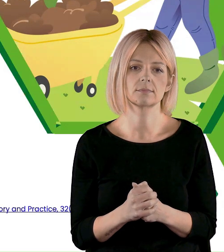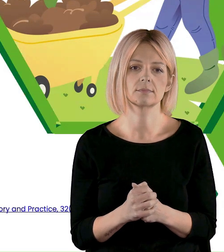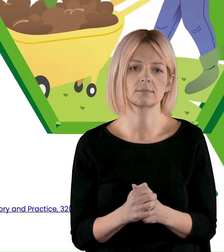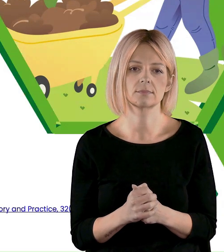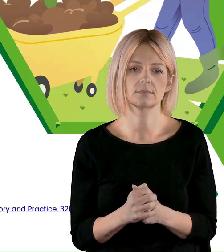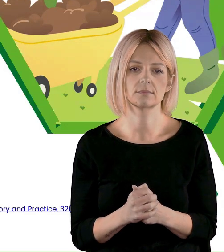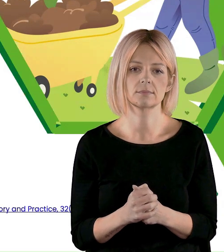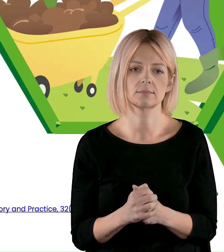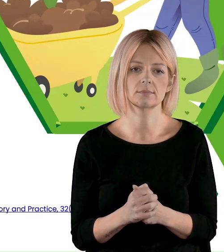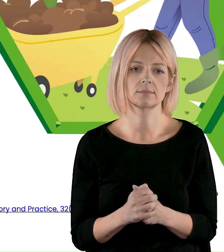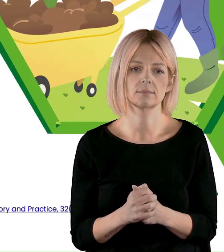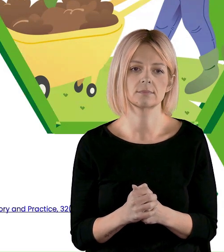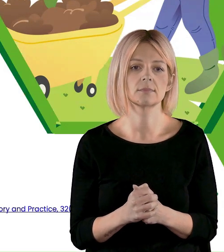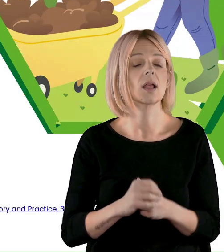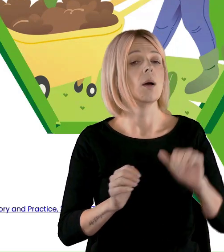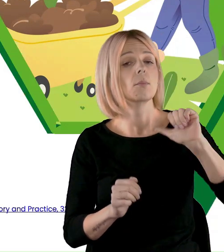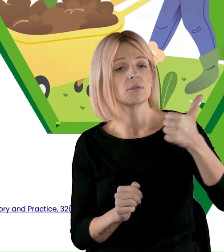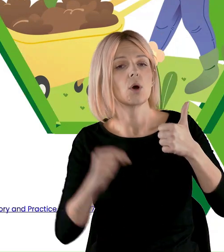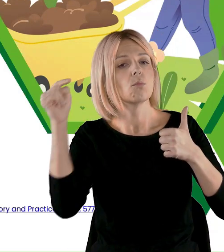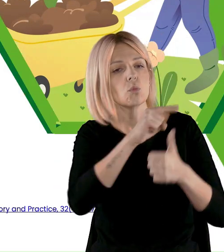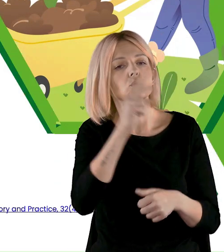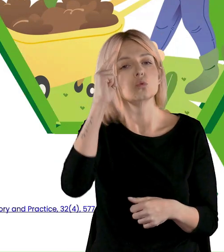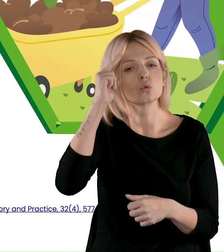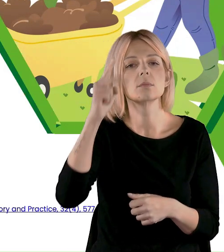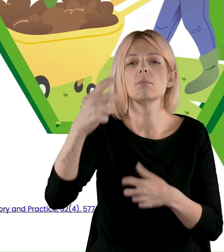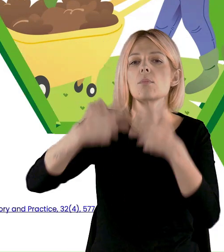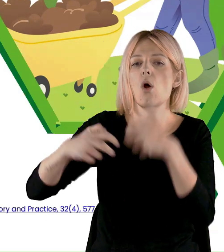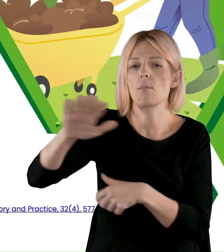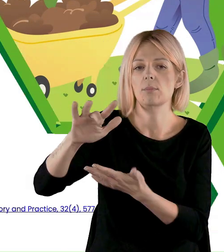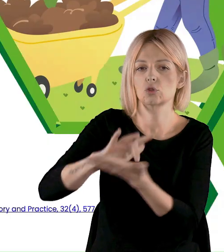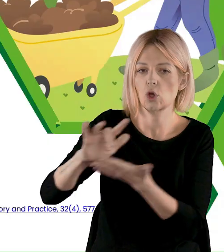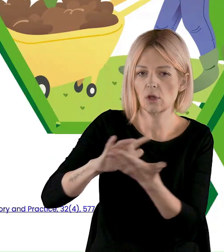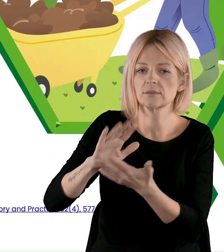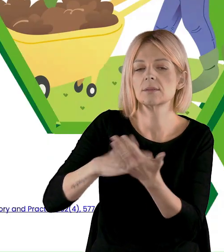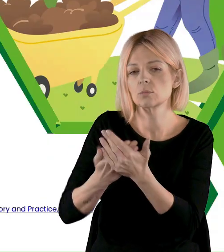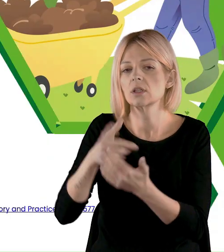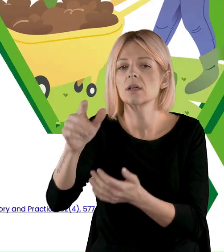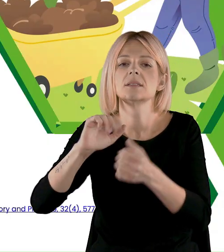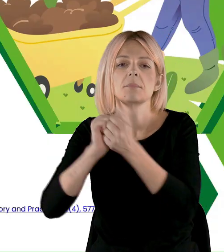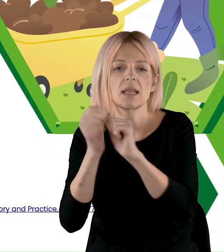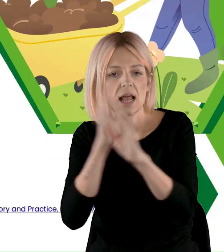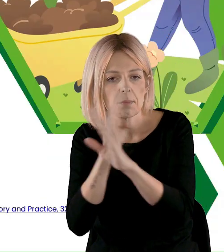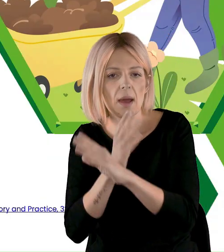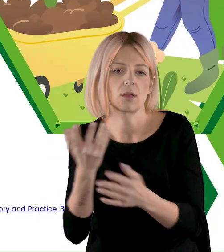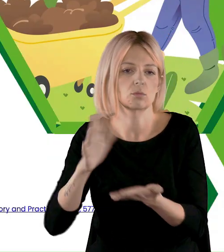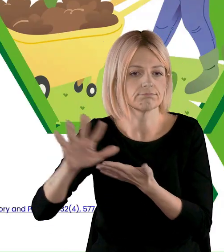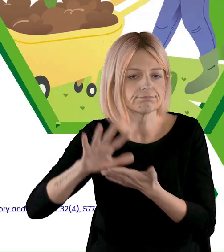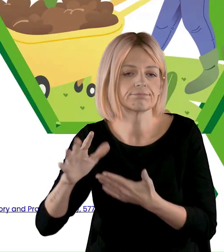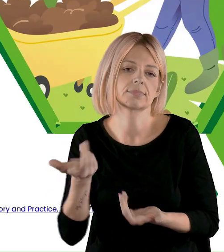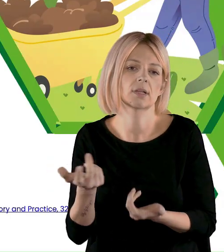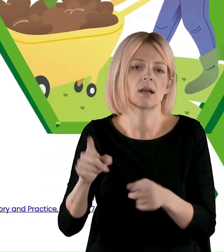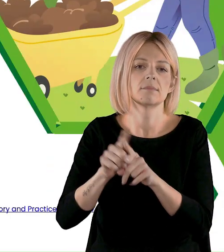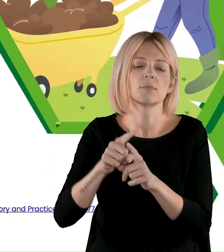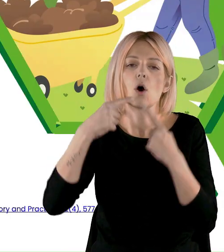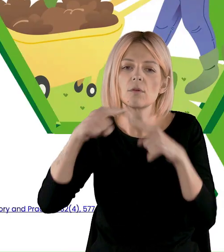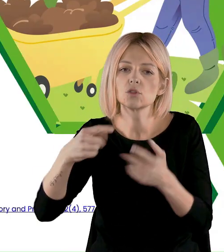such as climate change, pollution, waste management, and all these kind of things that affect our